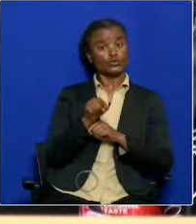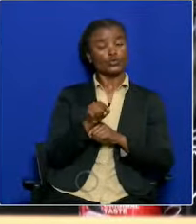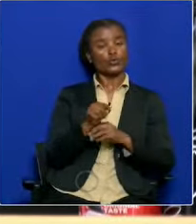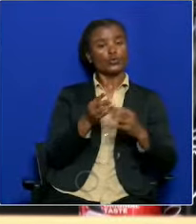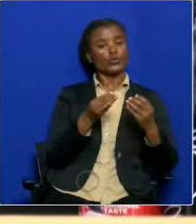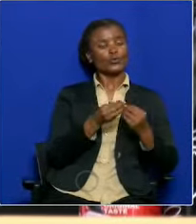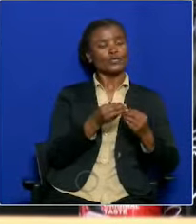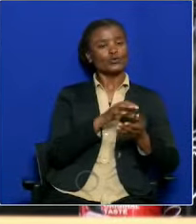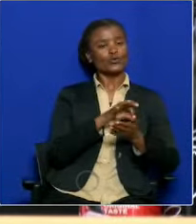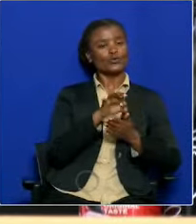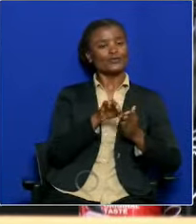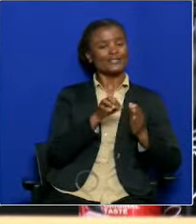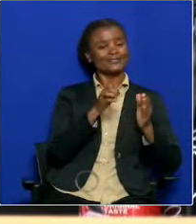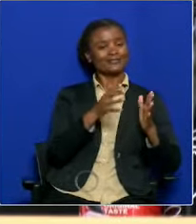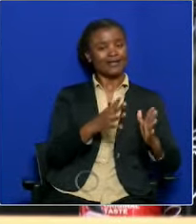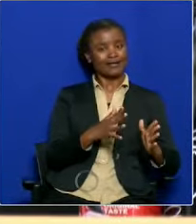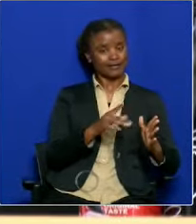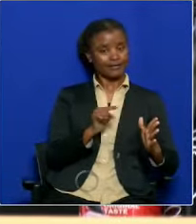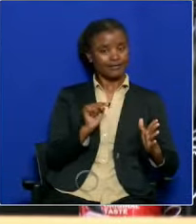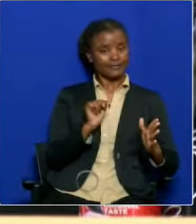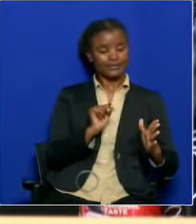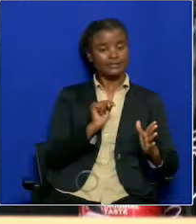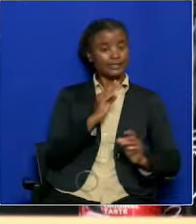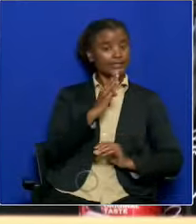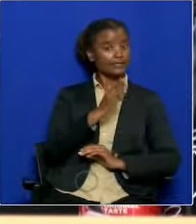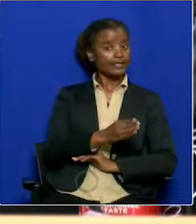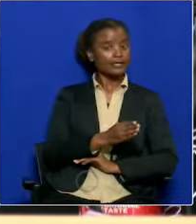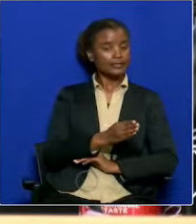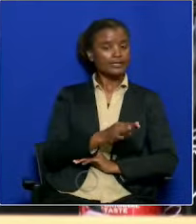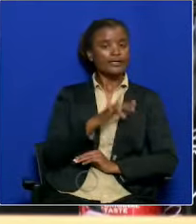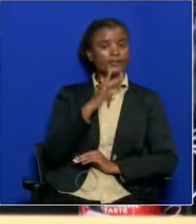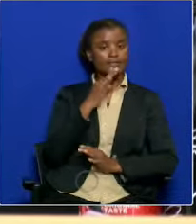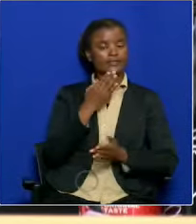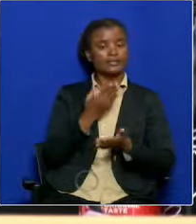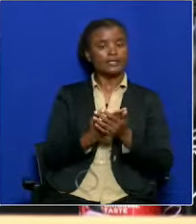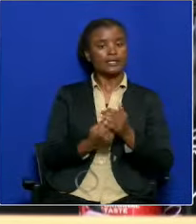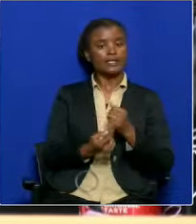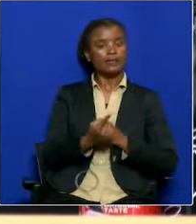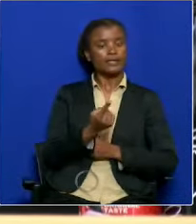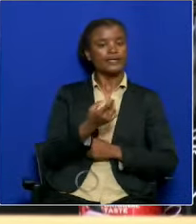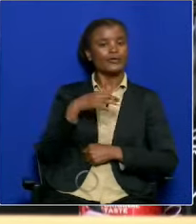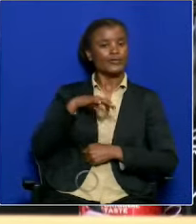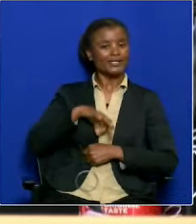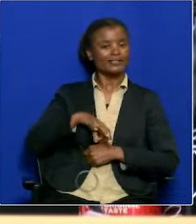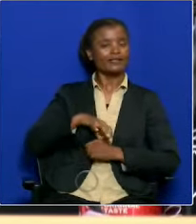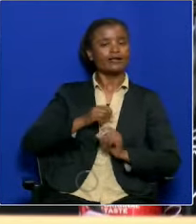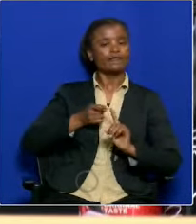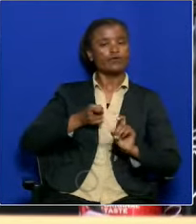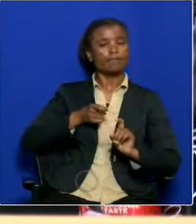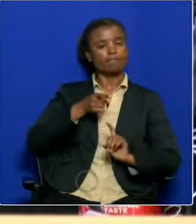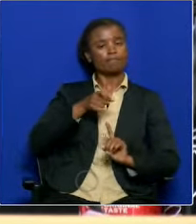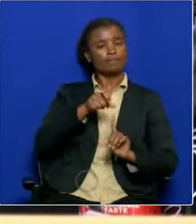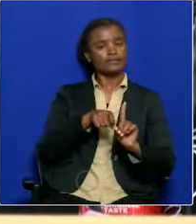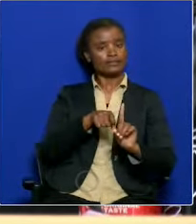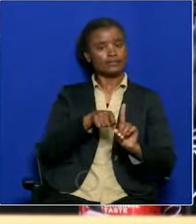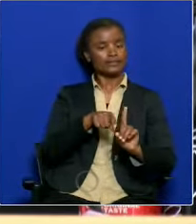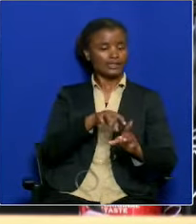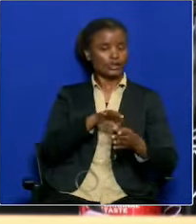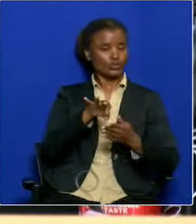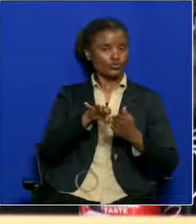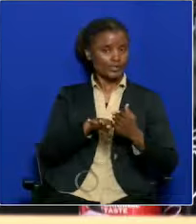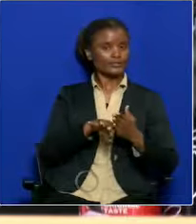not direct, you may be able to gain some benefit from a contractor. Remember